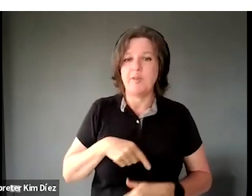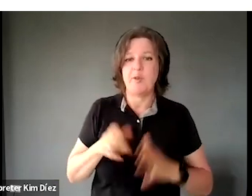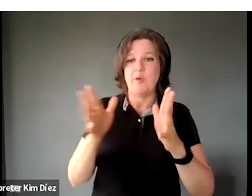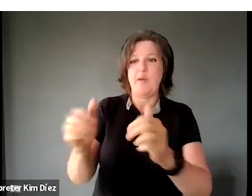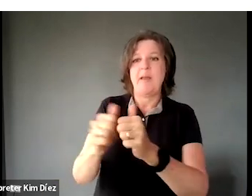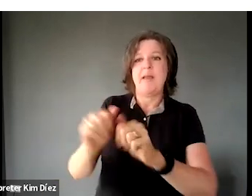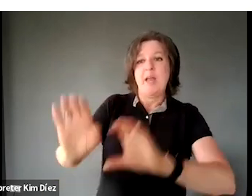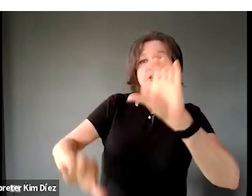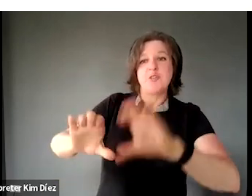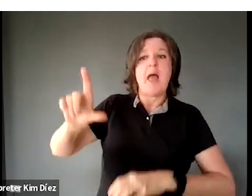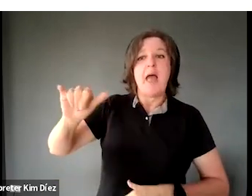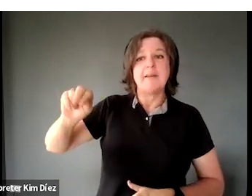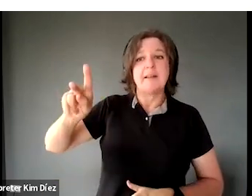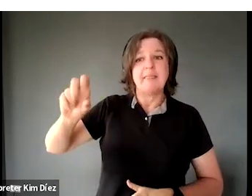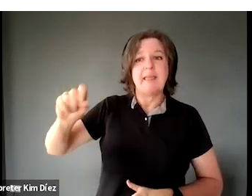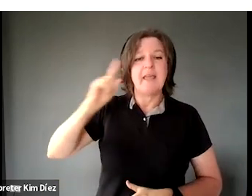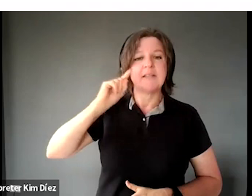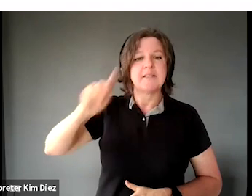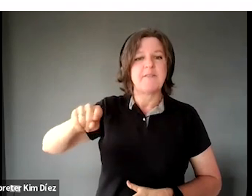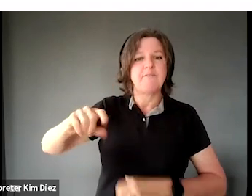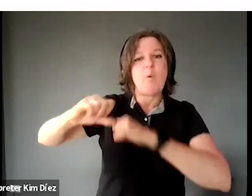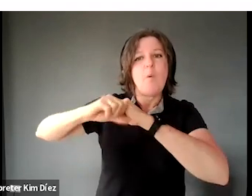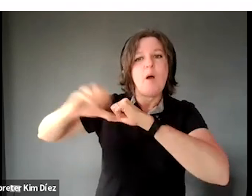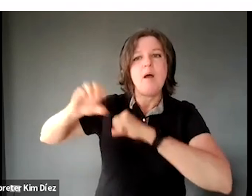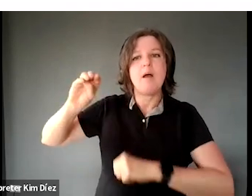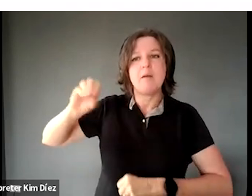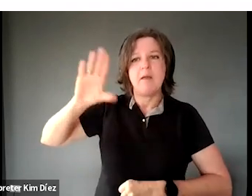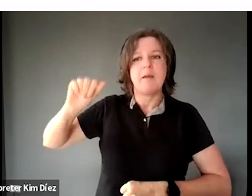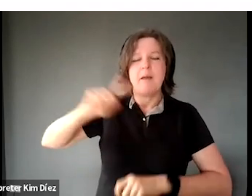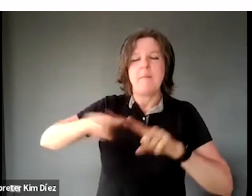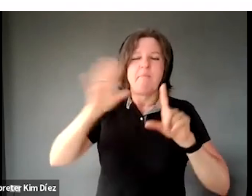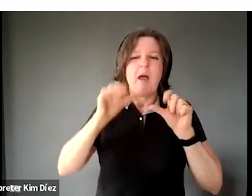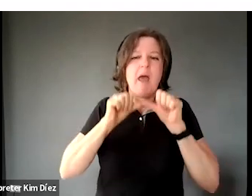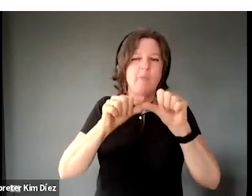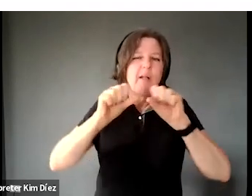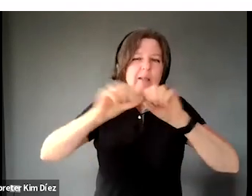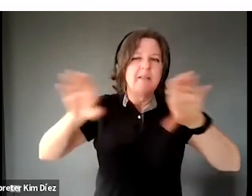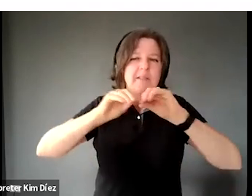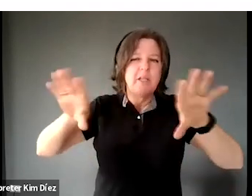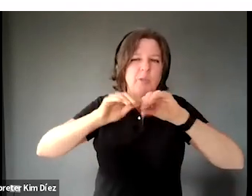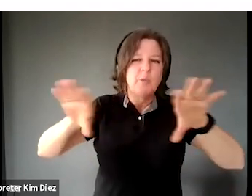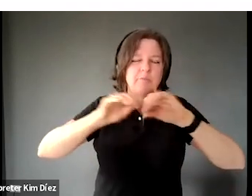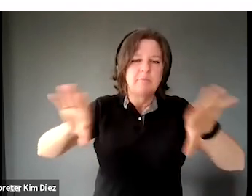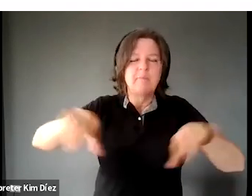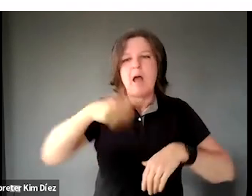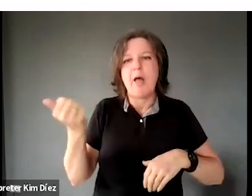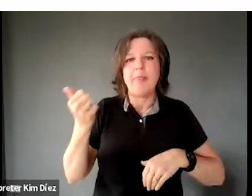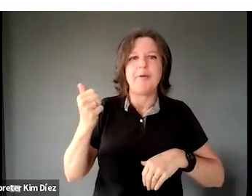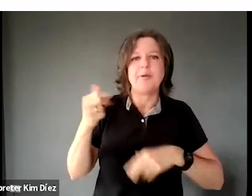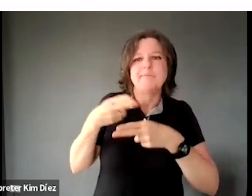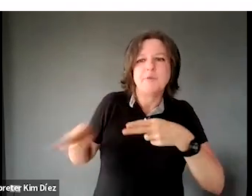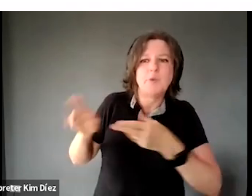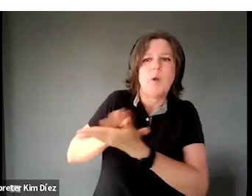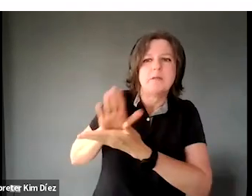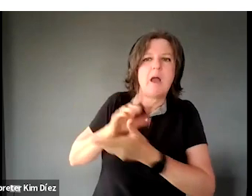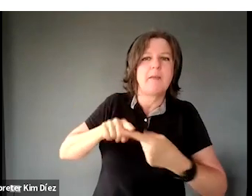Thanks and have a good day. In the chat, I included some links for the MOCA bulletins, but